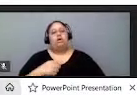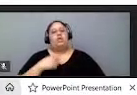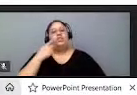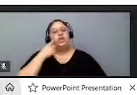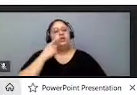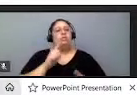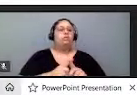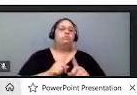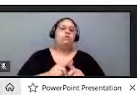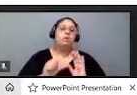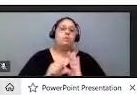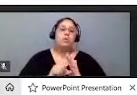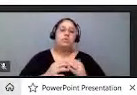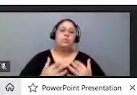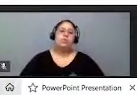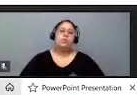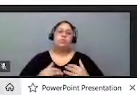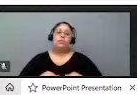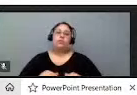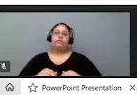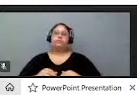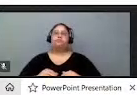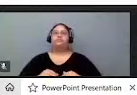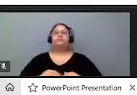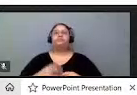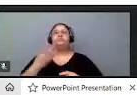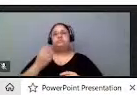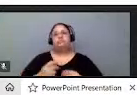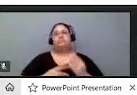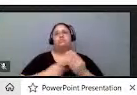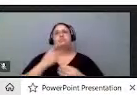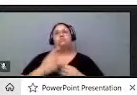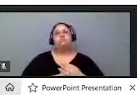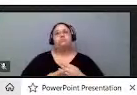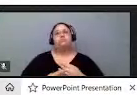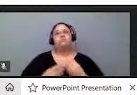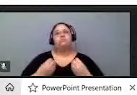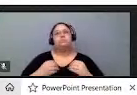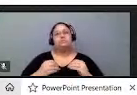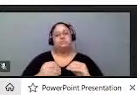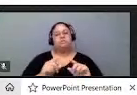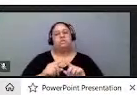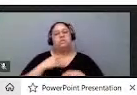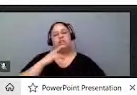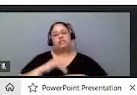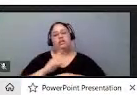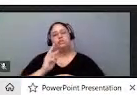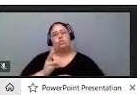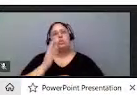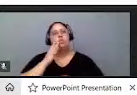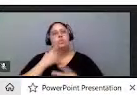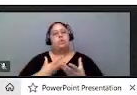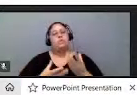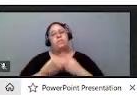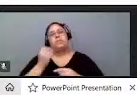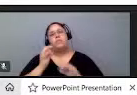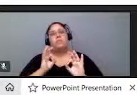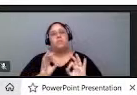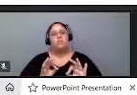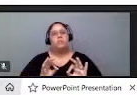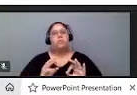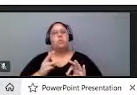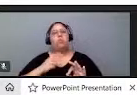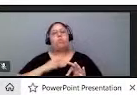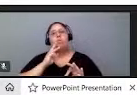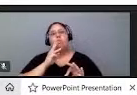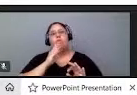what's important to note is that there are projects that are underway and I will touch on that when we get there but we have a water side